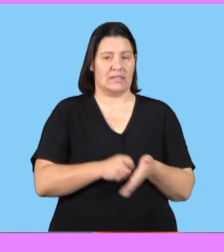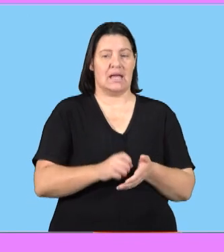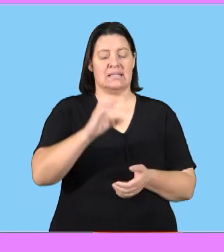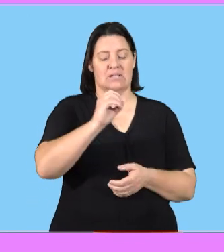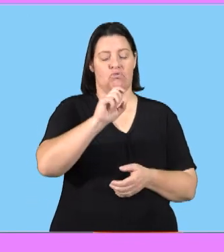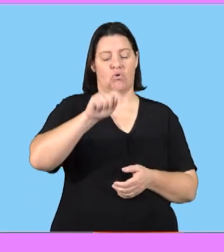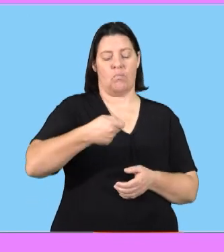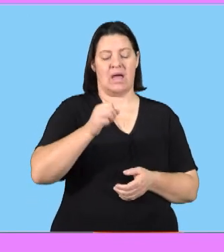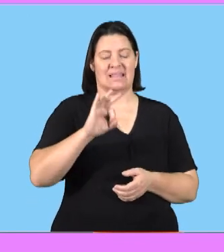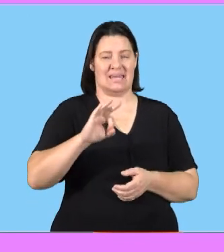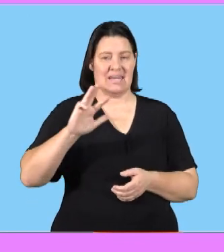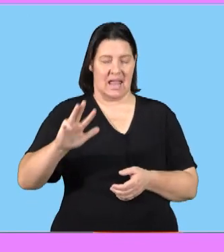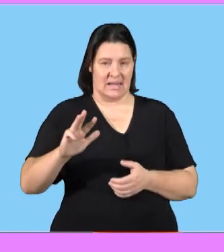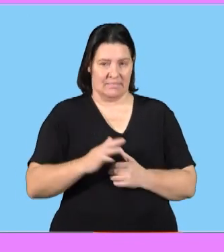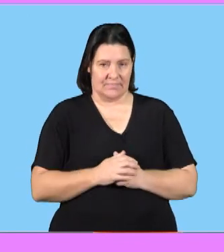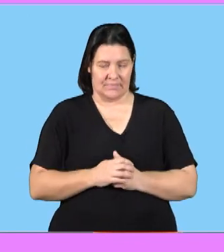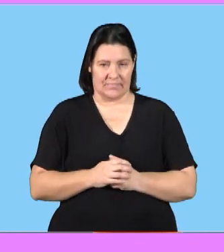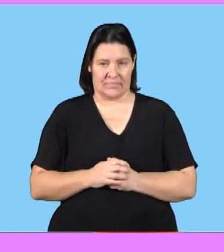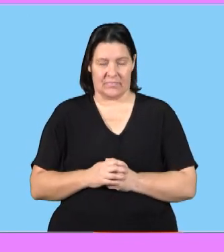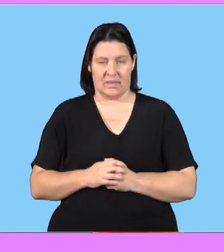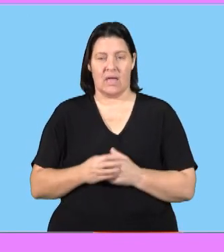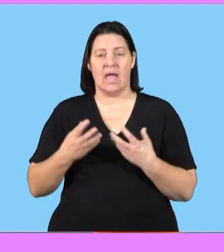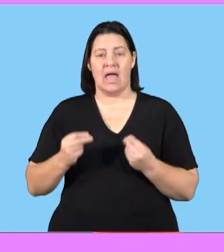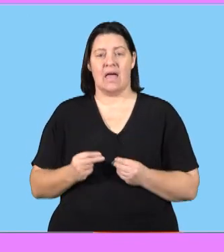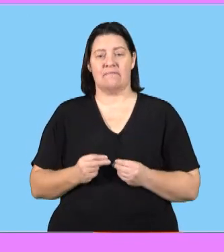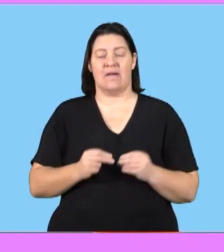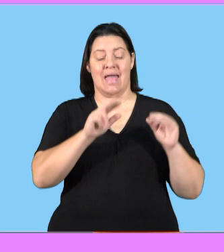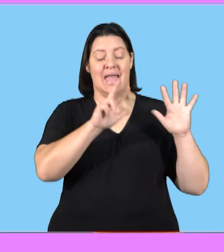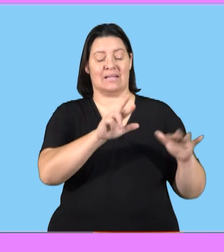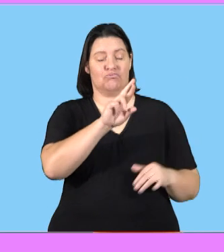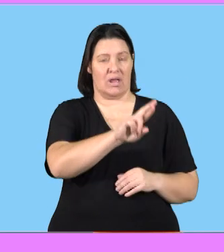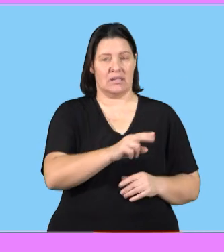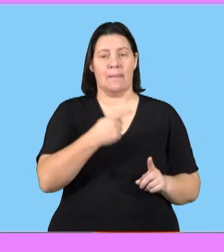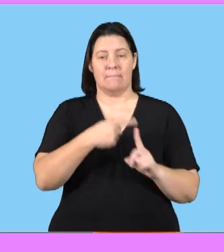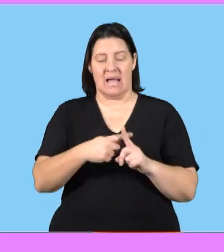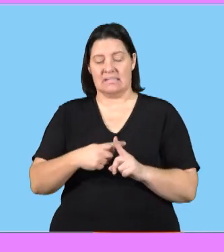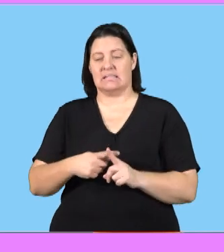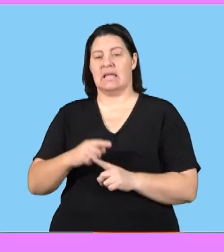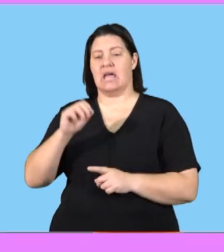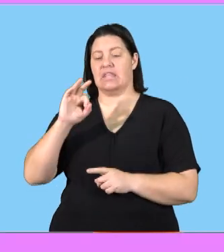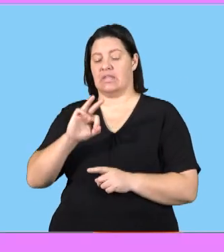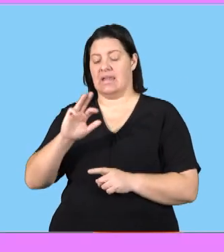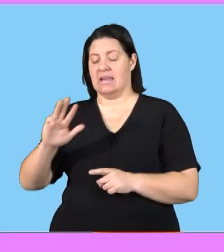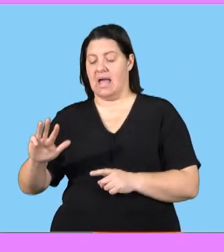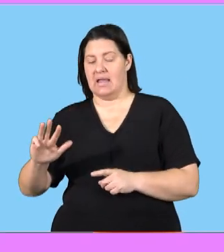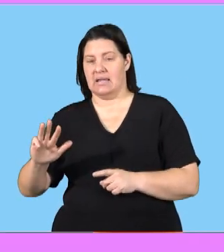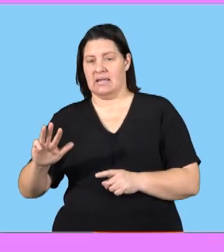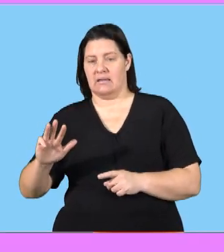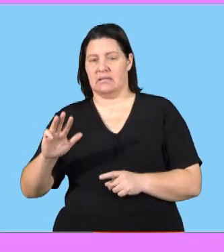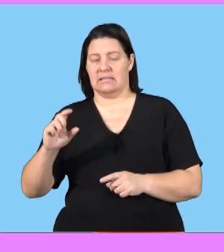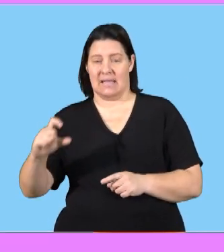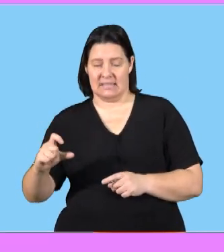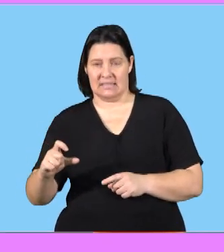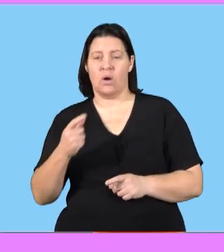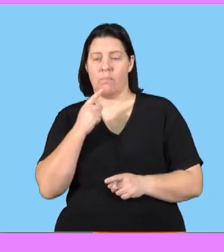write 0.39. So now if you have 8 Rand plus 39 cents and we have to round it off to